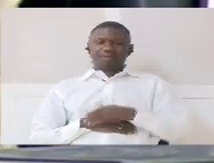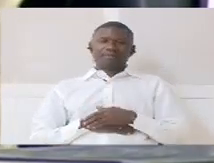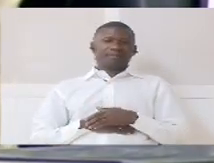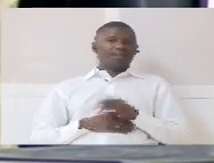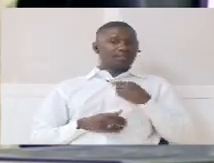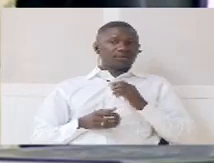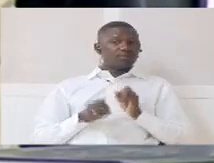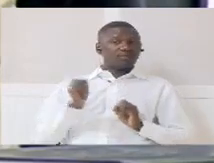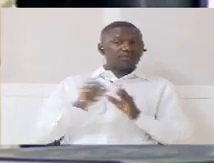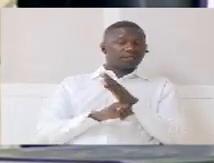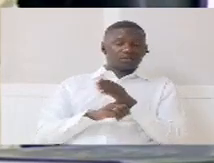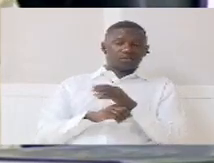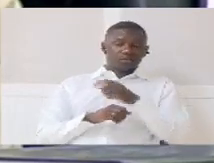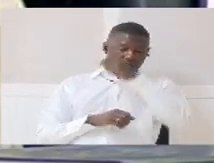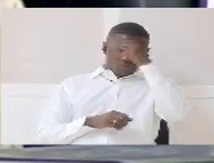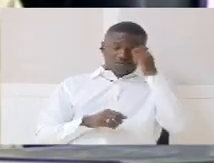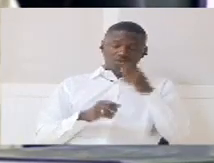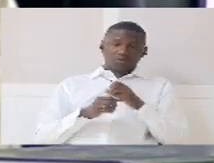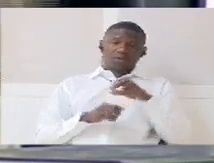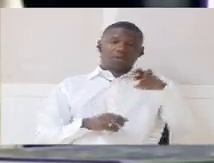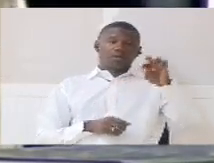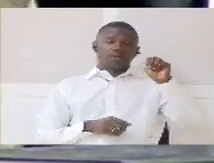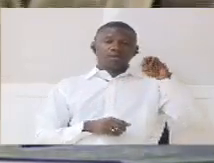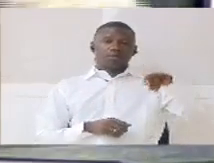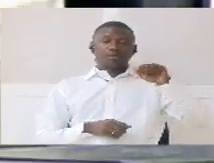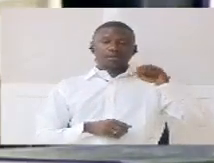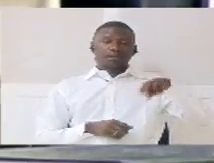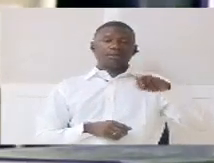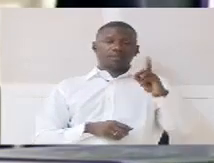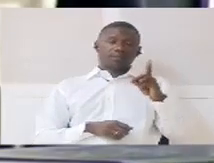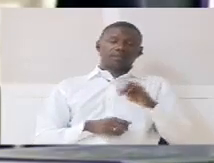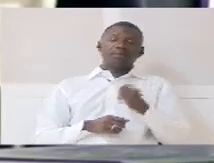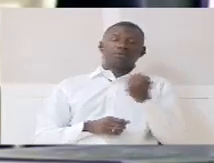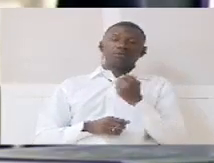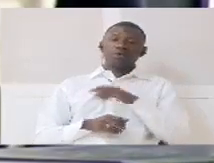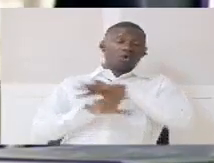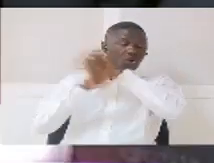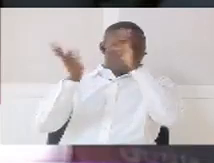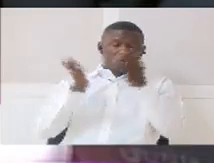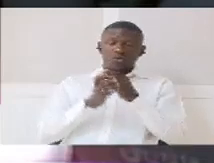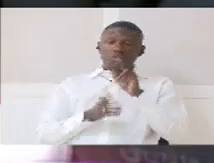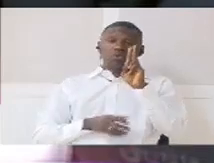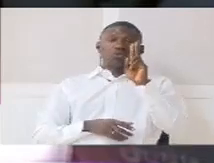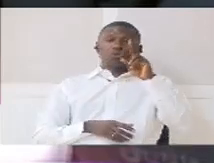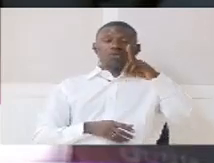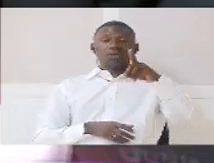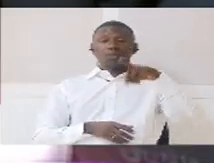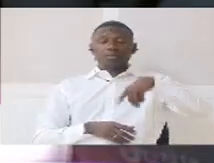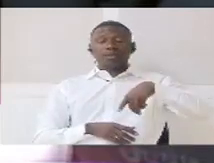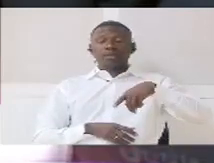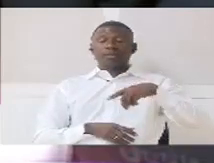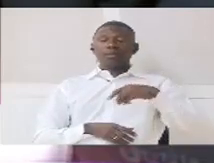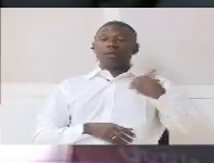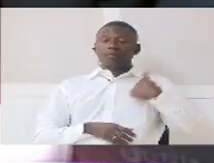me they'll take you to remind. UDP militant will be able to sign. Because all the UDP militants are at the remand. You know the Joy